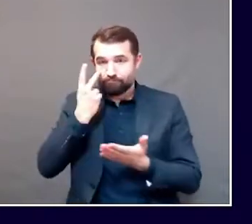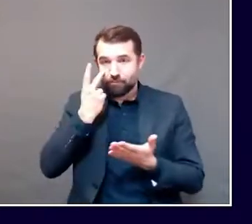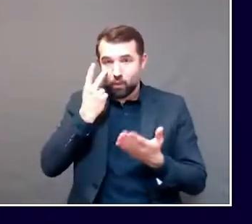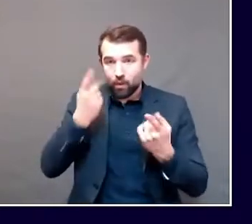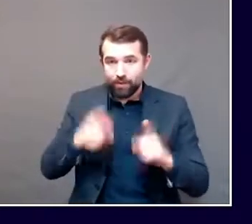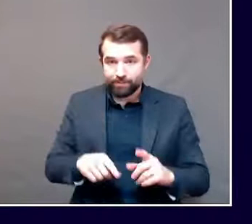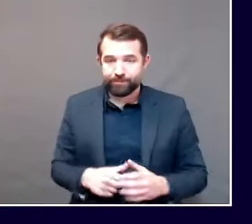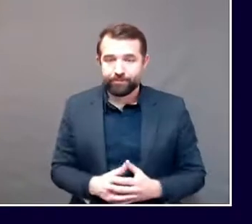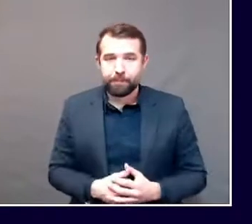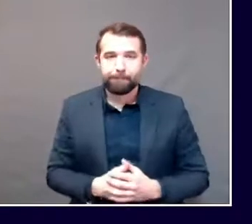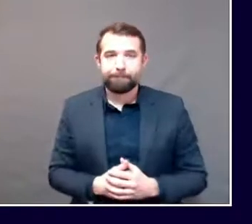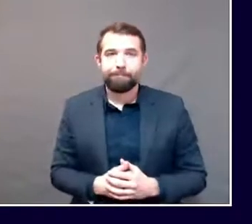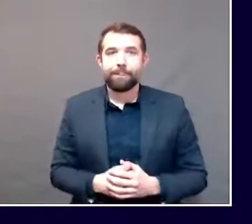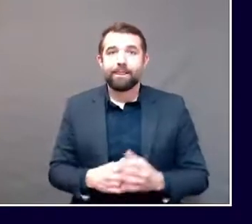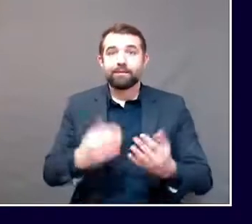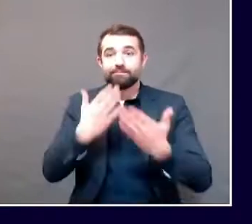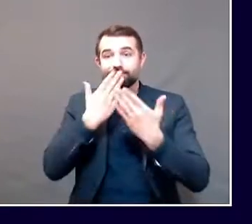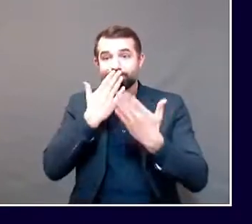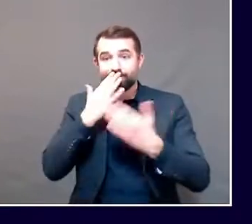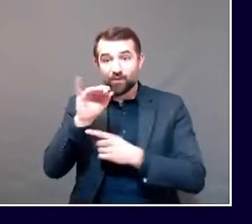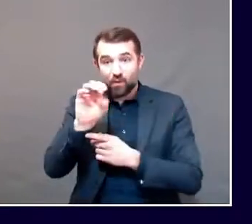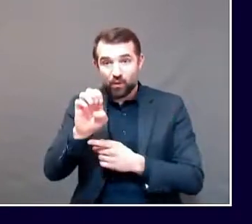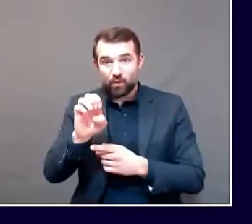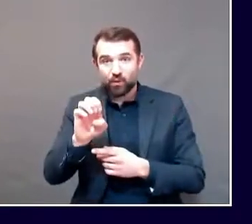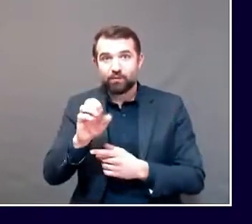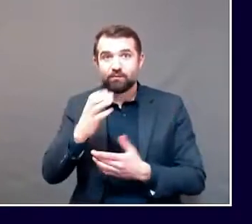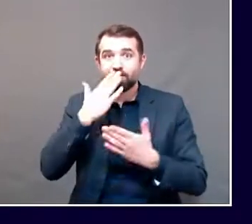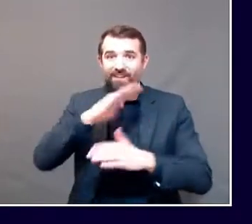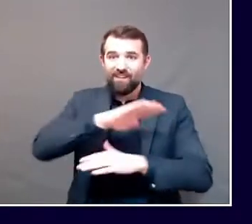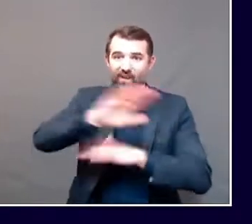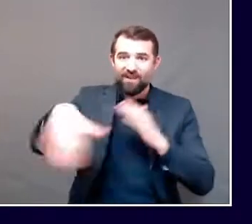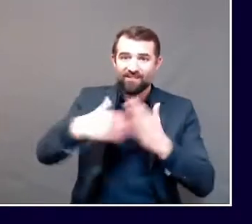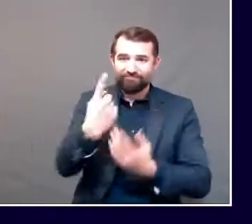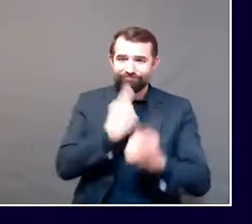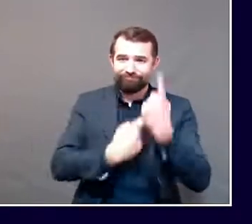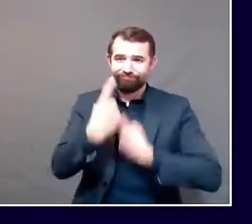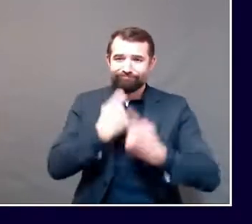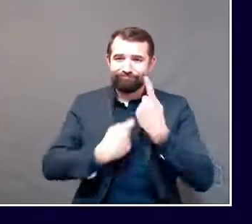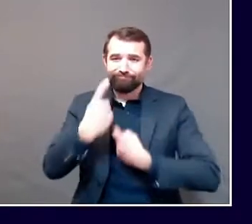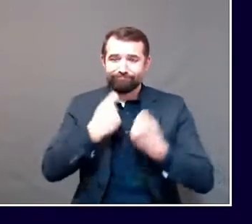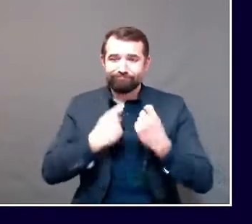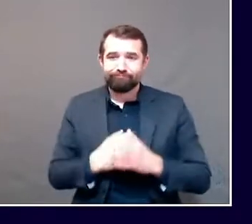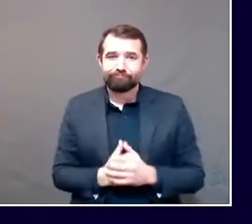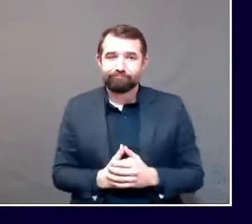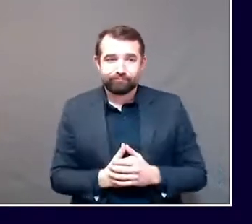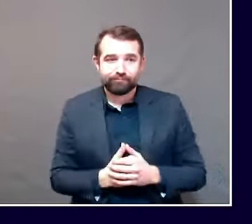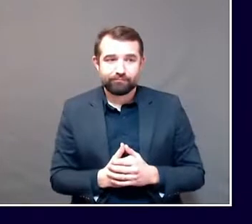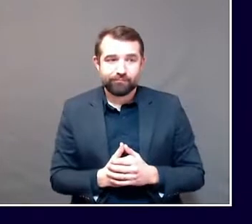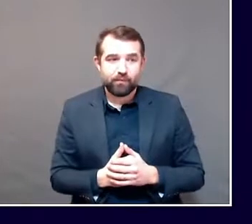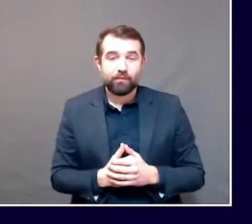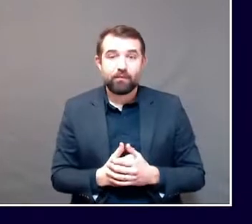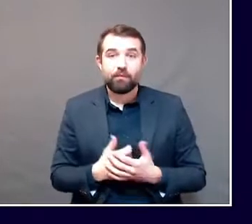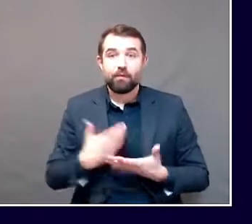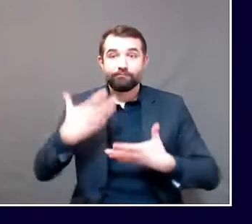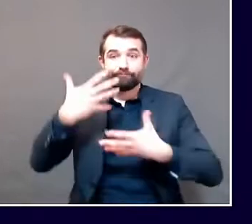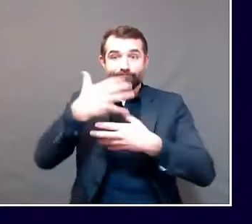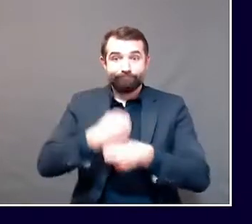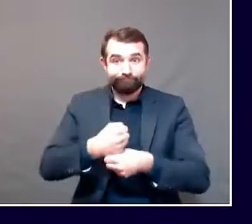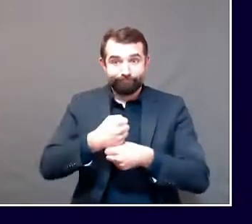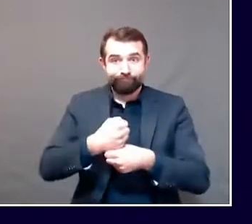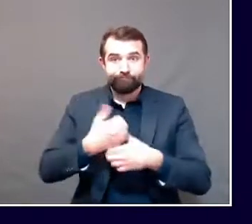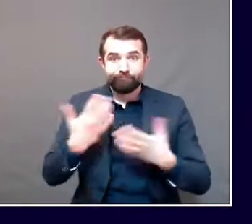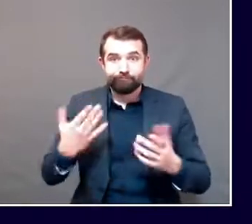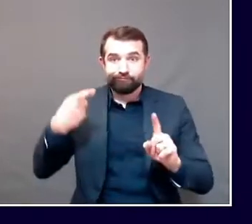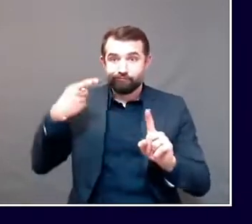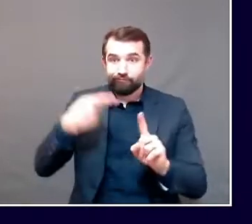So Joe, thanks for that question. Thanks to all the questions this afternoon. Before we wrap up, just a recap of where we stand.